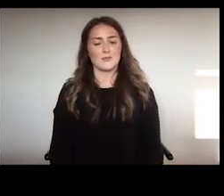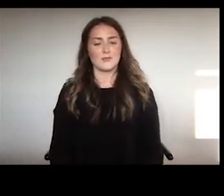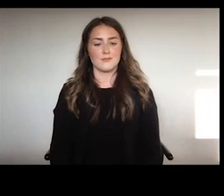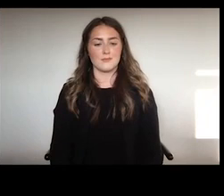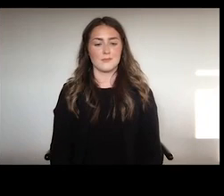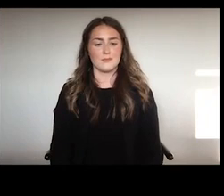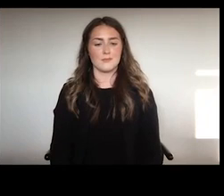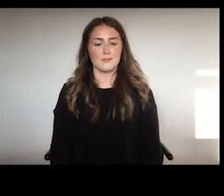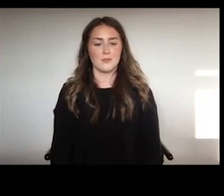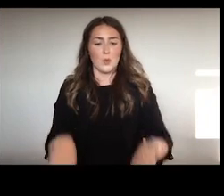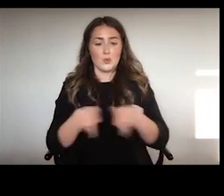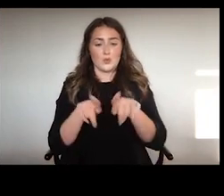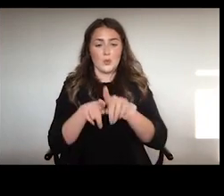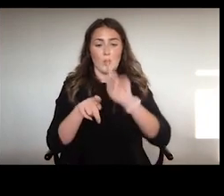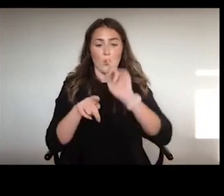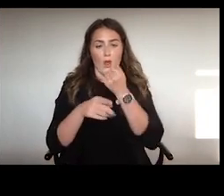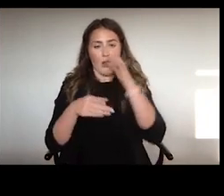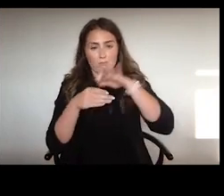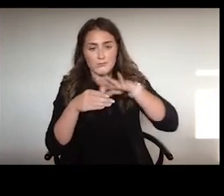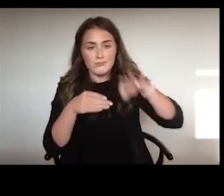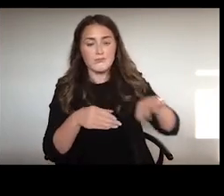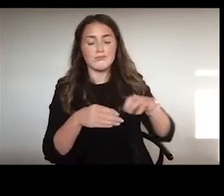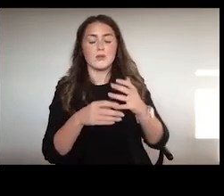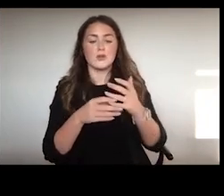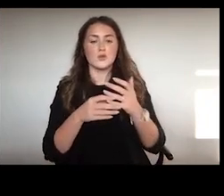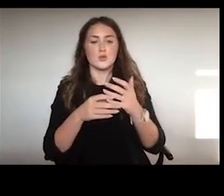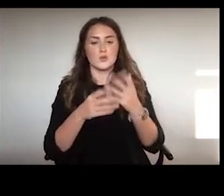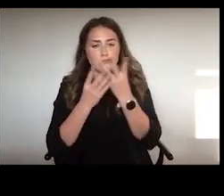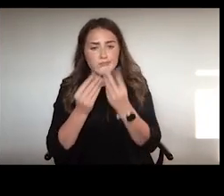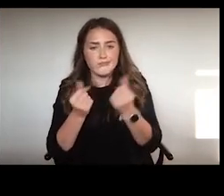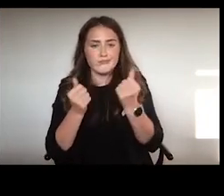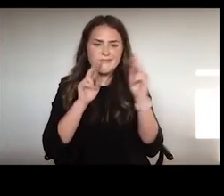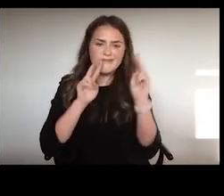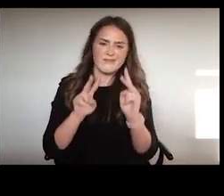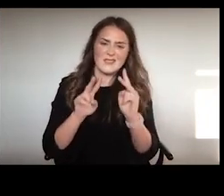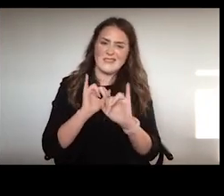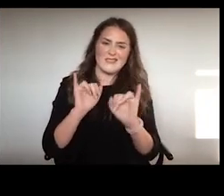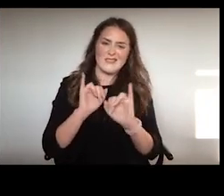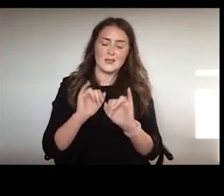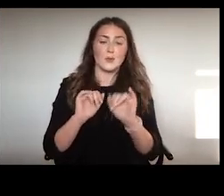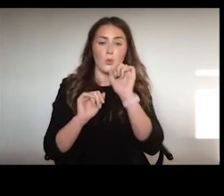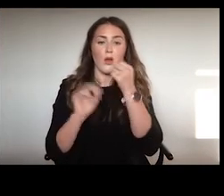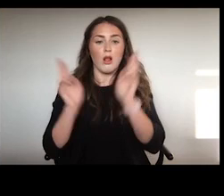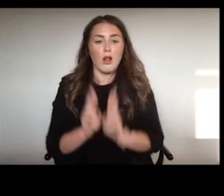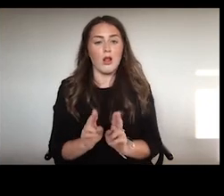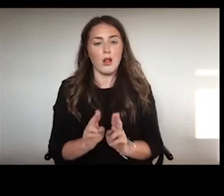properties. We will also look at revegetating stockpiles to soften their appearance.